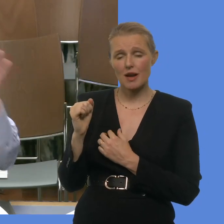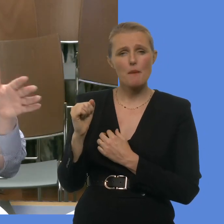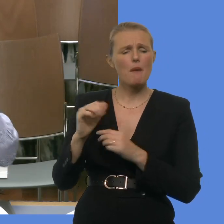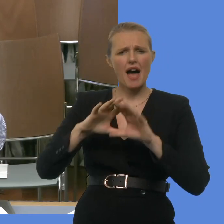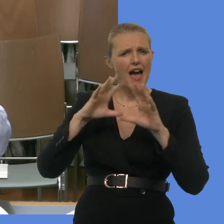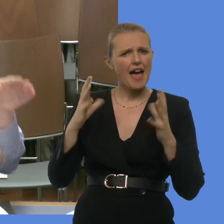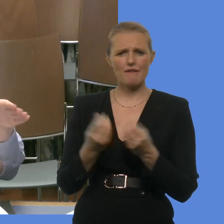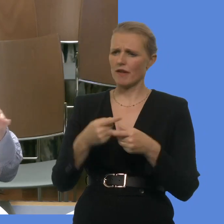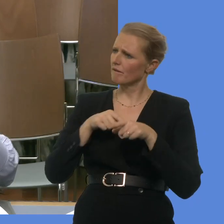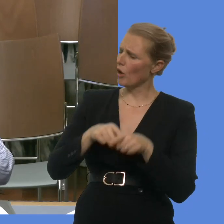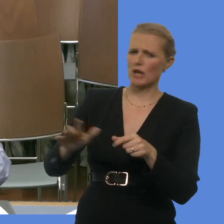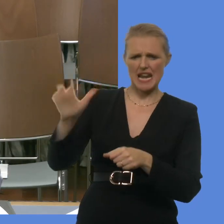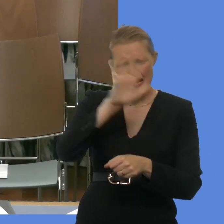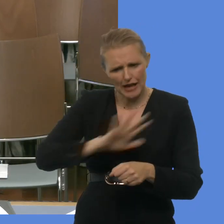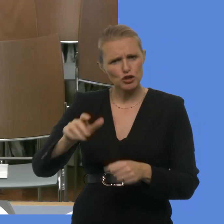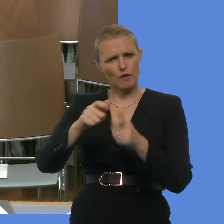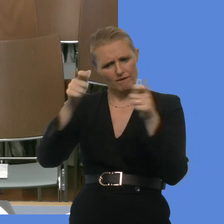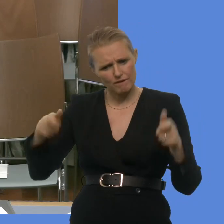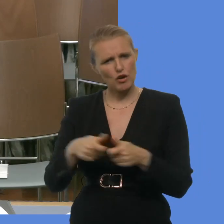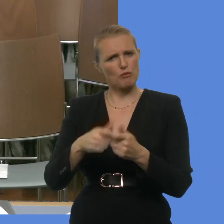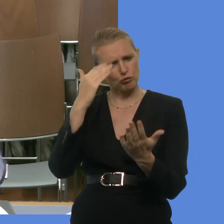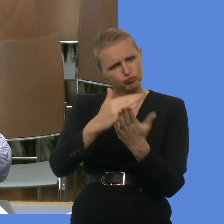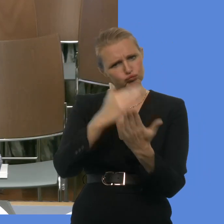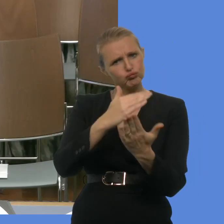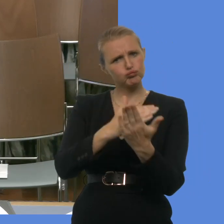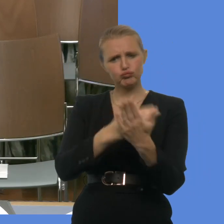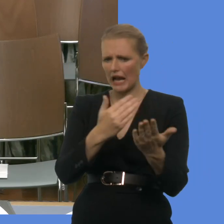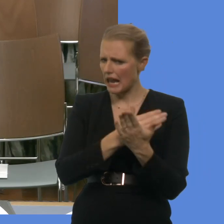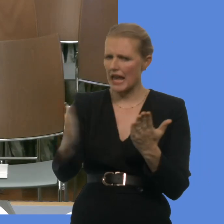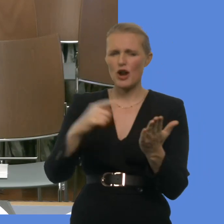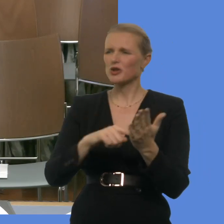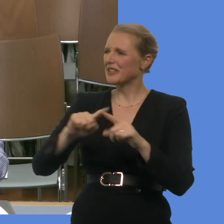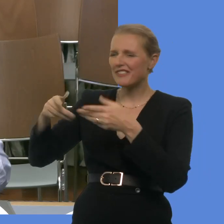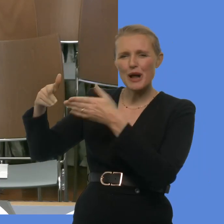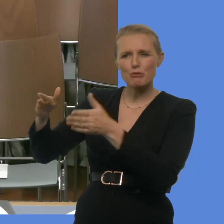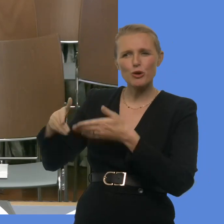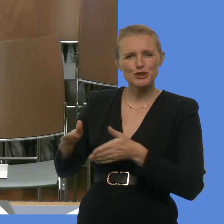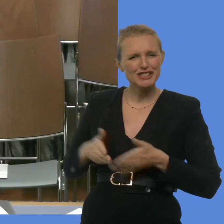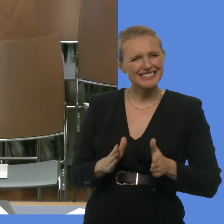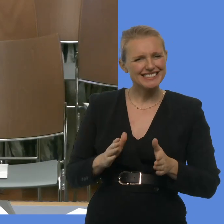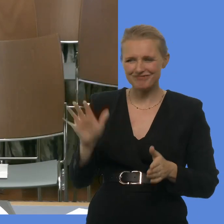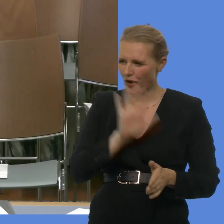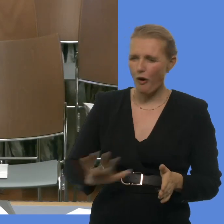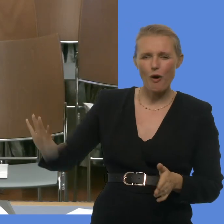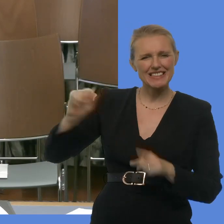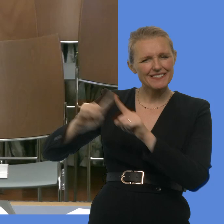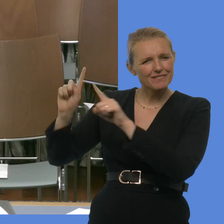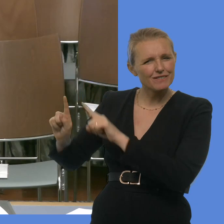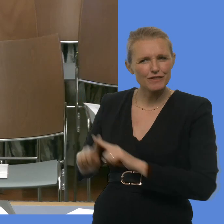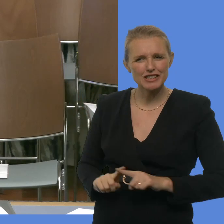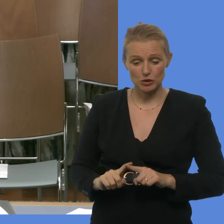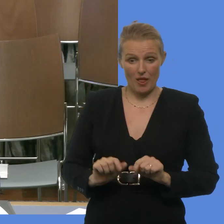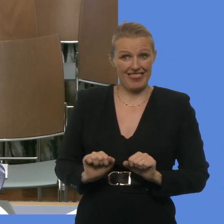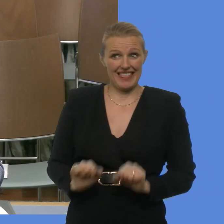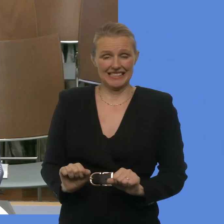a kind of a national framework. So it's sort of different approaches in each one. So in this